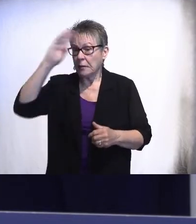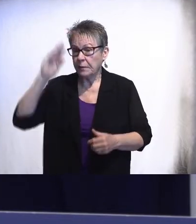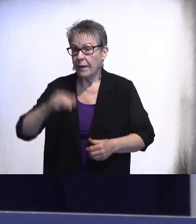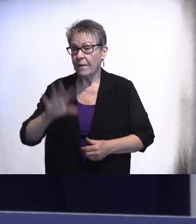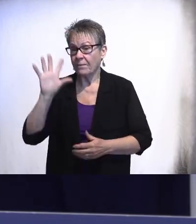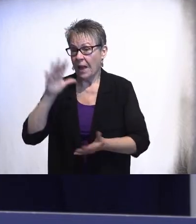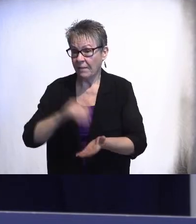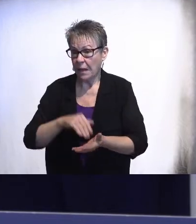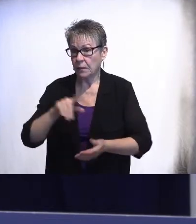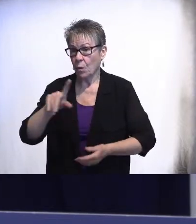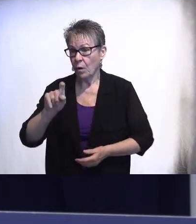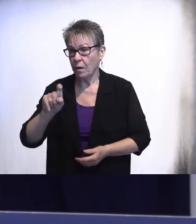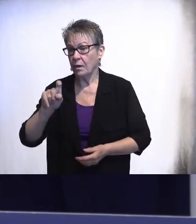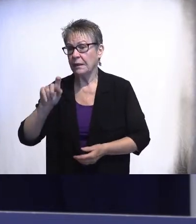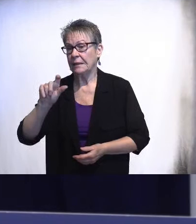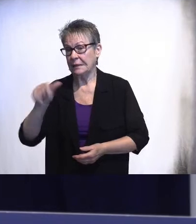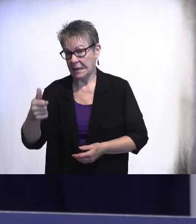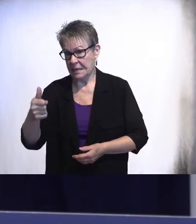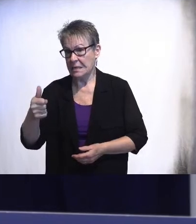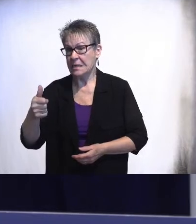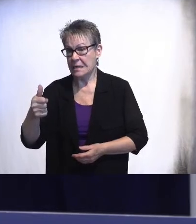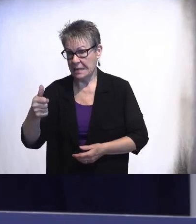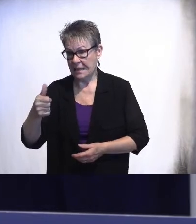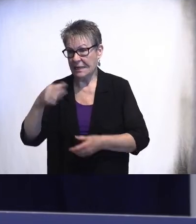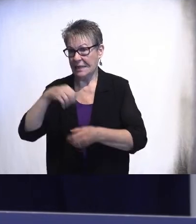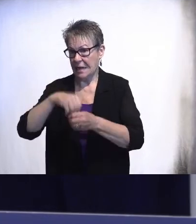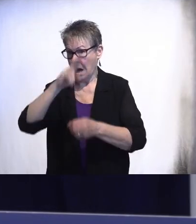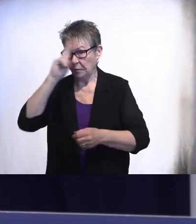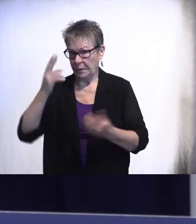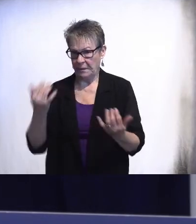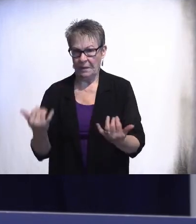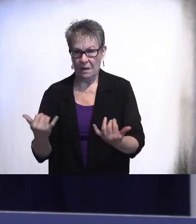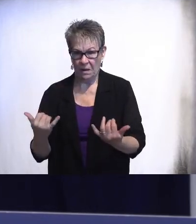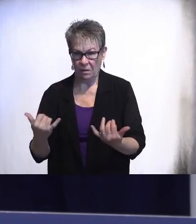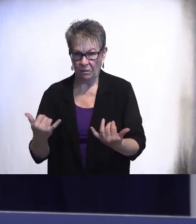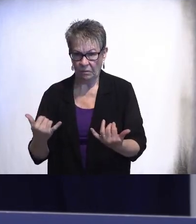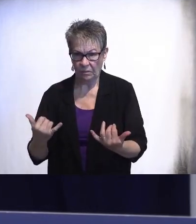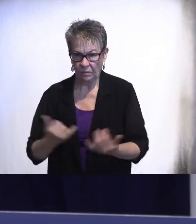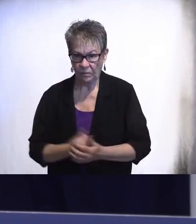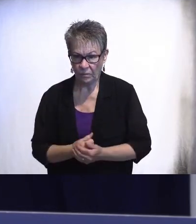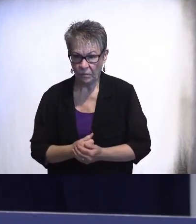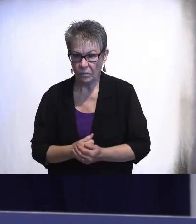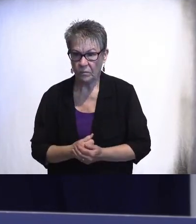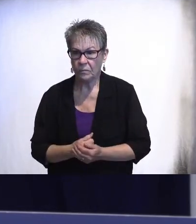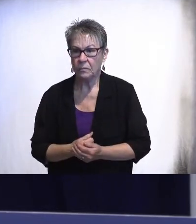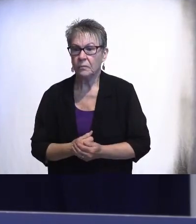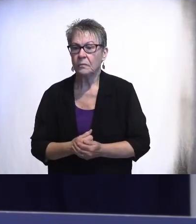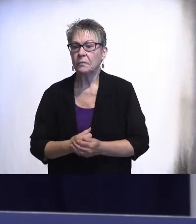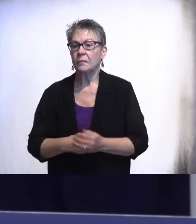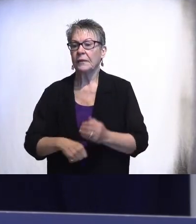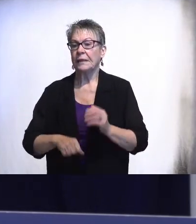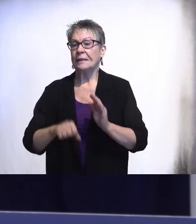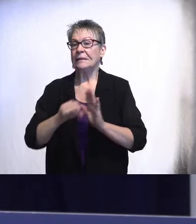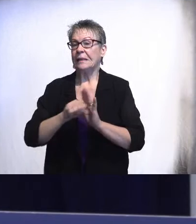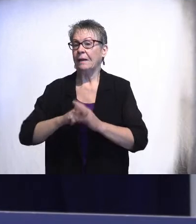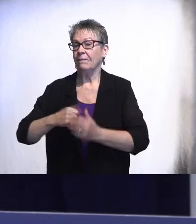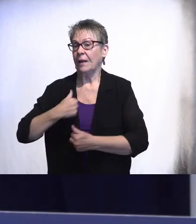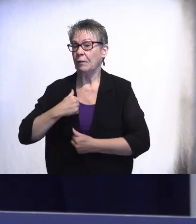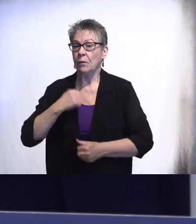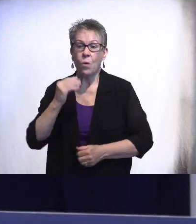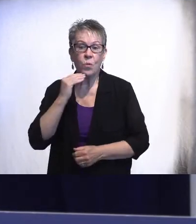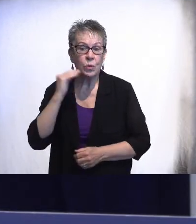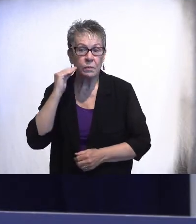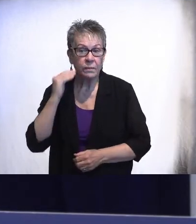positive patients and persons under investigation last evening. At the state's veterans' home, since our last briefing, there have been 5